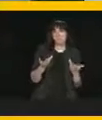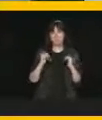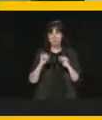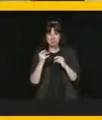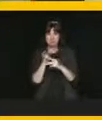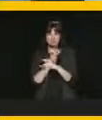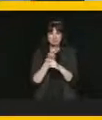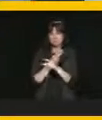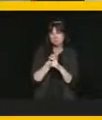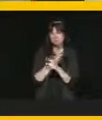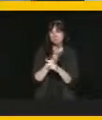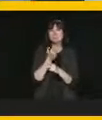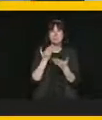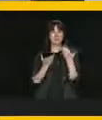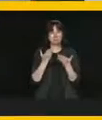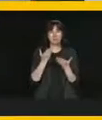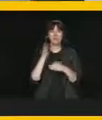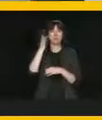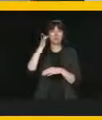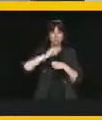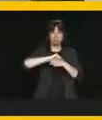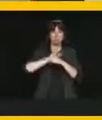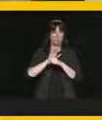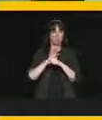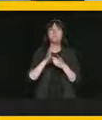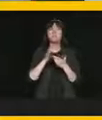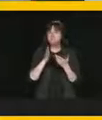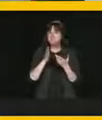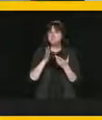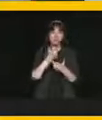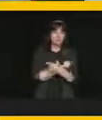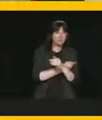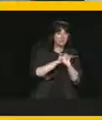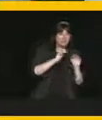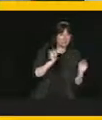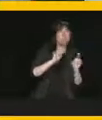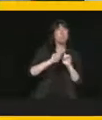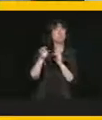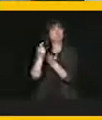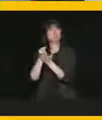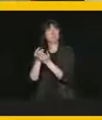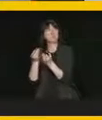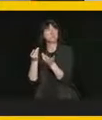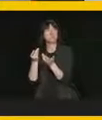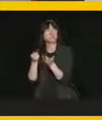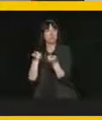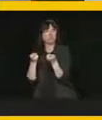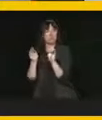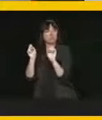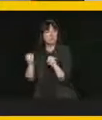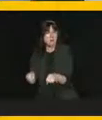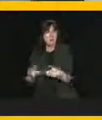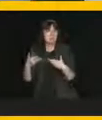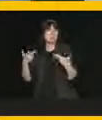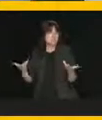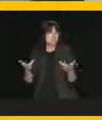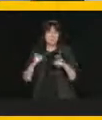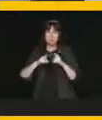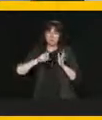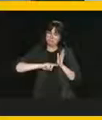us to manage COVID-19 if the vaccine takes longer to be developed than we hope. So we're working on all these